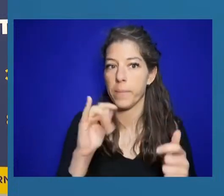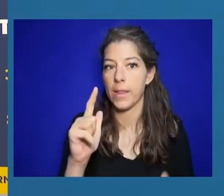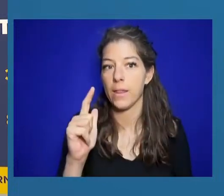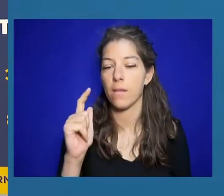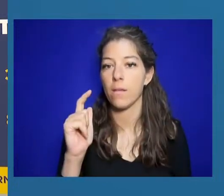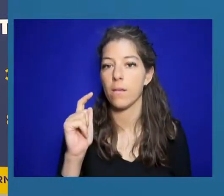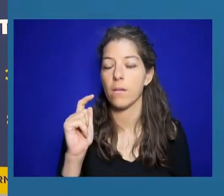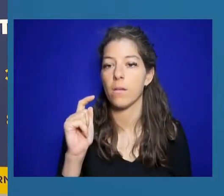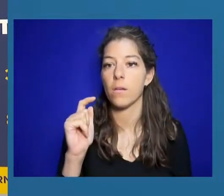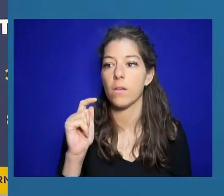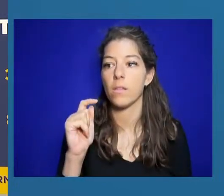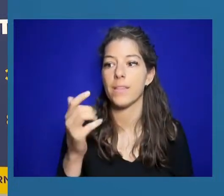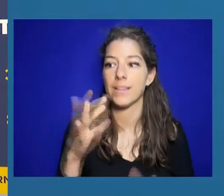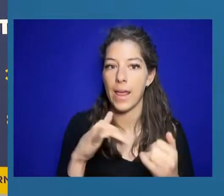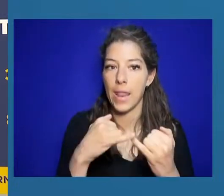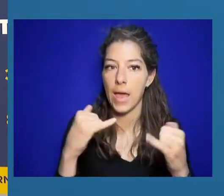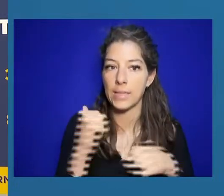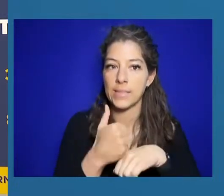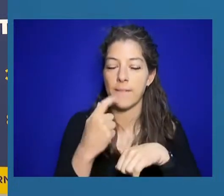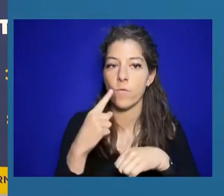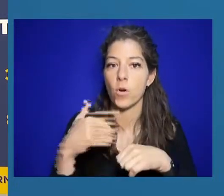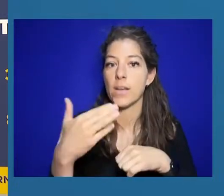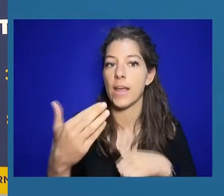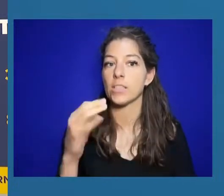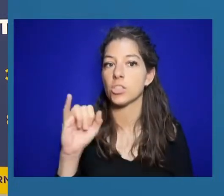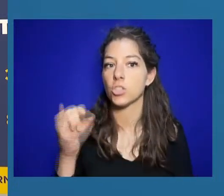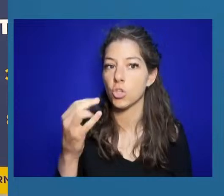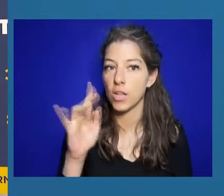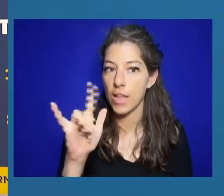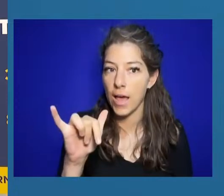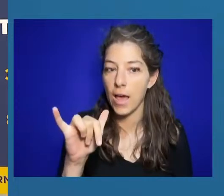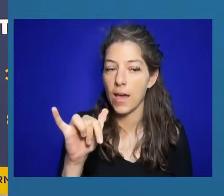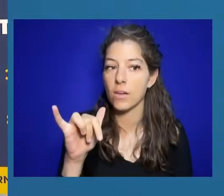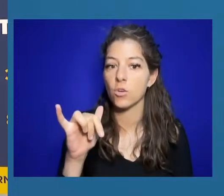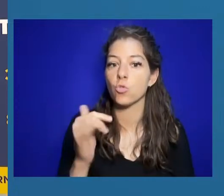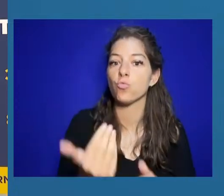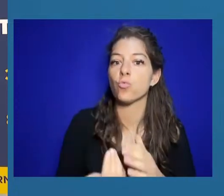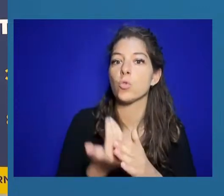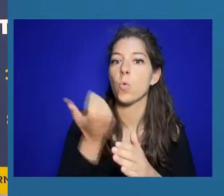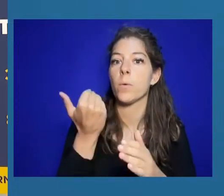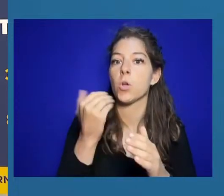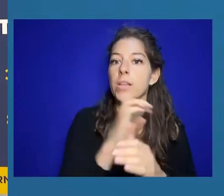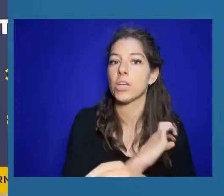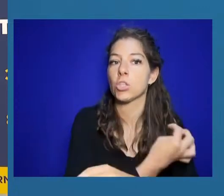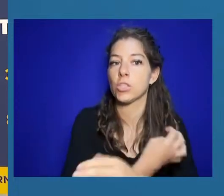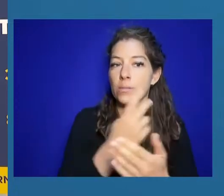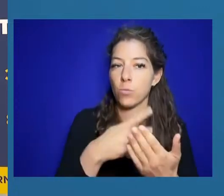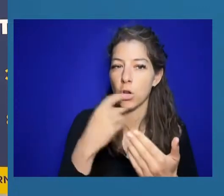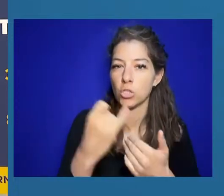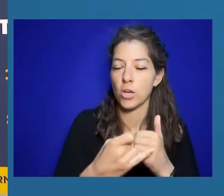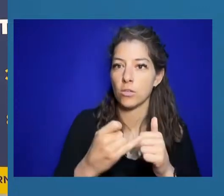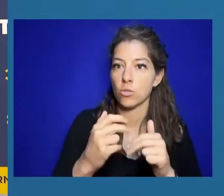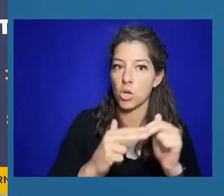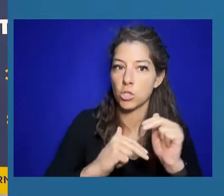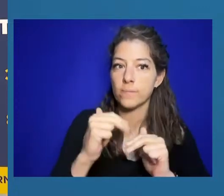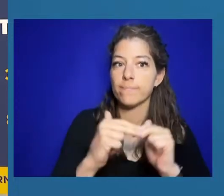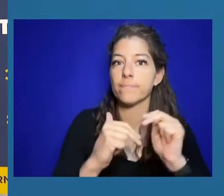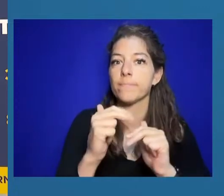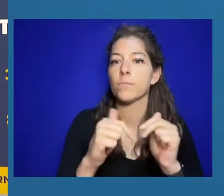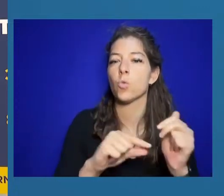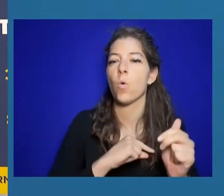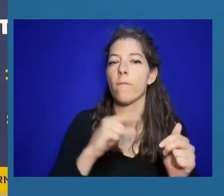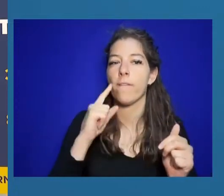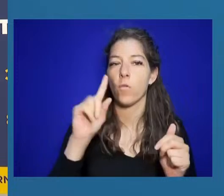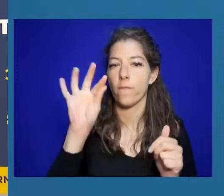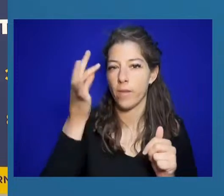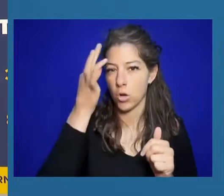with the deadline set for next July for renewable energy projects to begin construction and qualify for federal